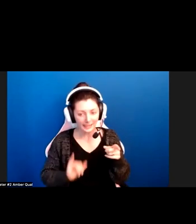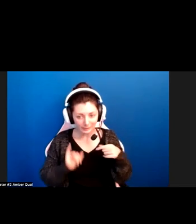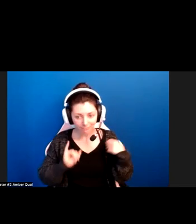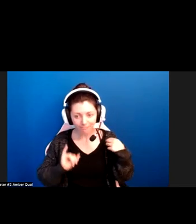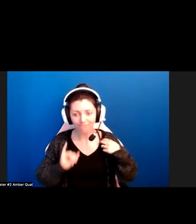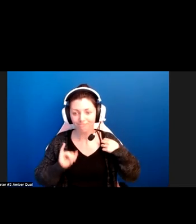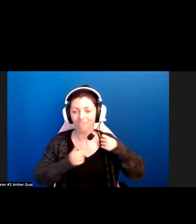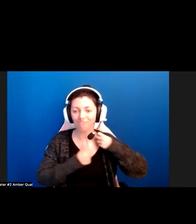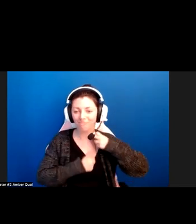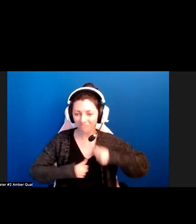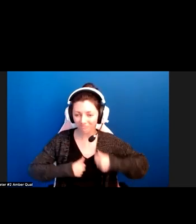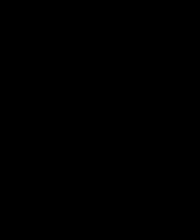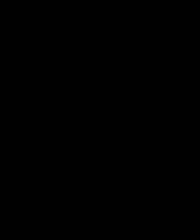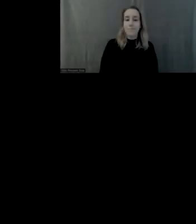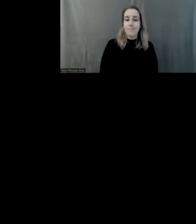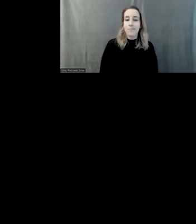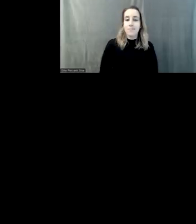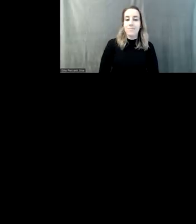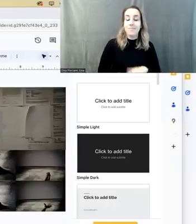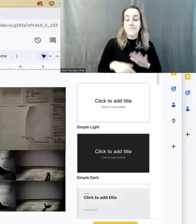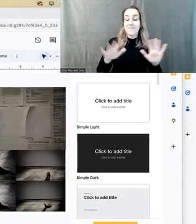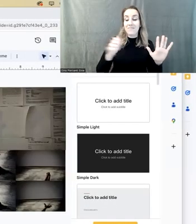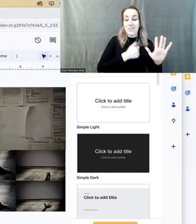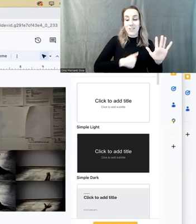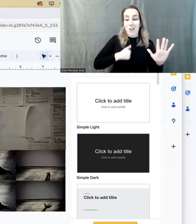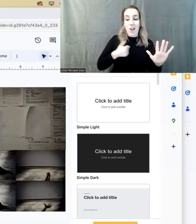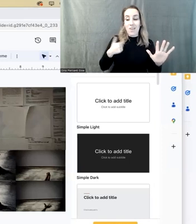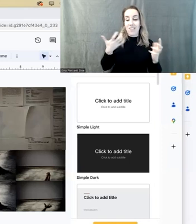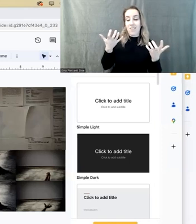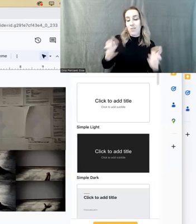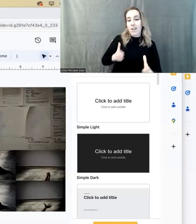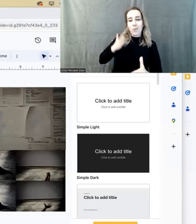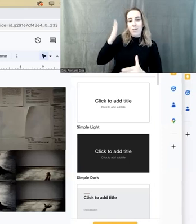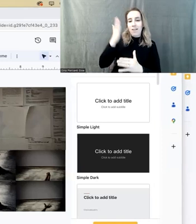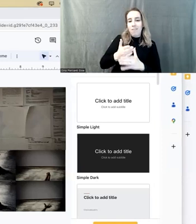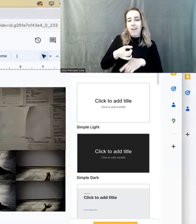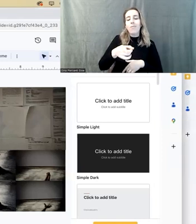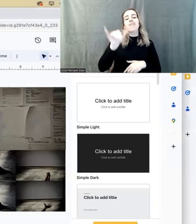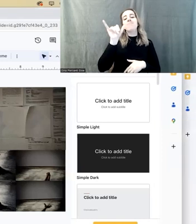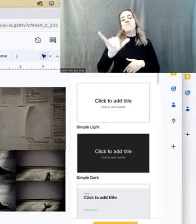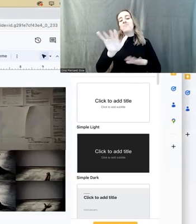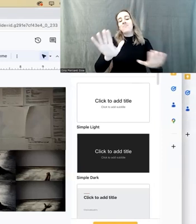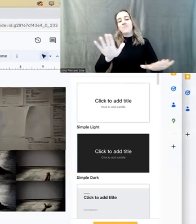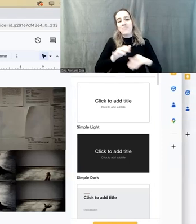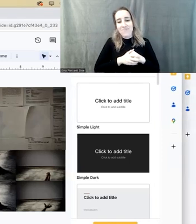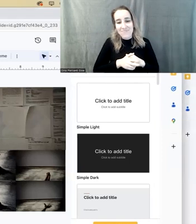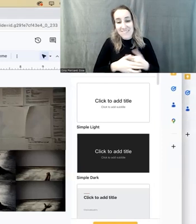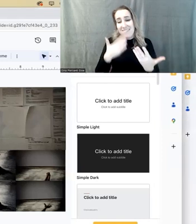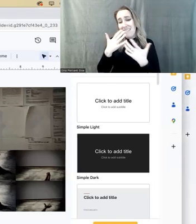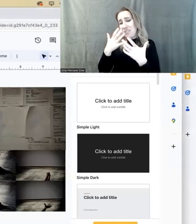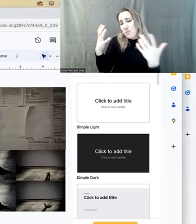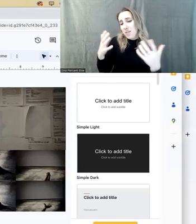Guys, sorry. No. I'm sorry. I didn't want to interrupt, but we, of course, want to. Okay, here we go. Thank you